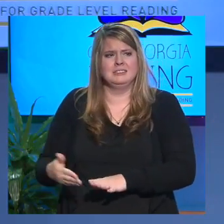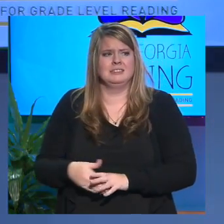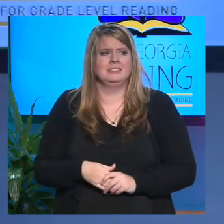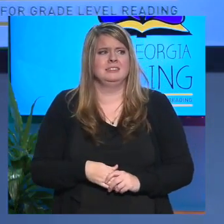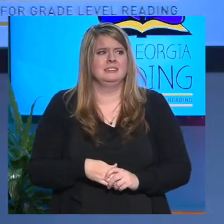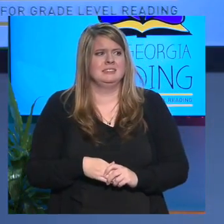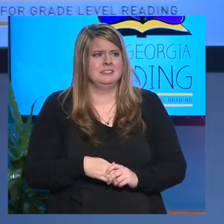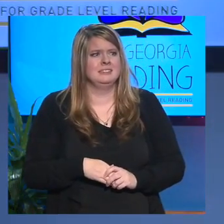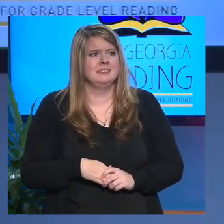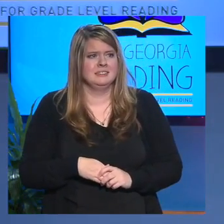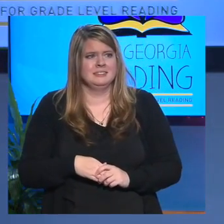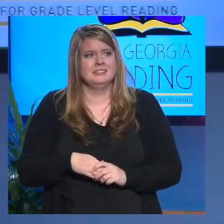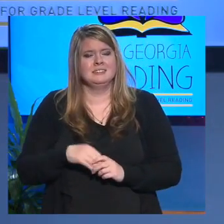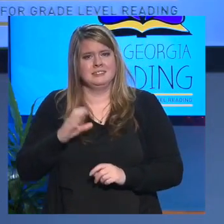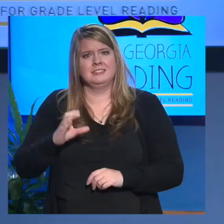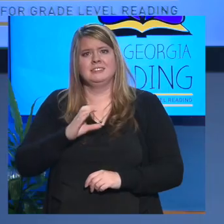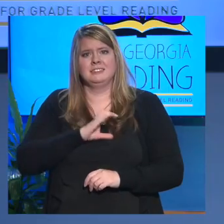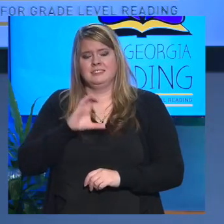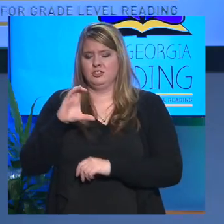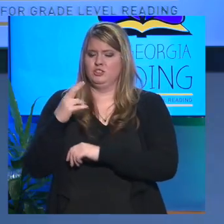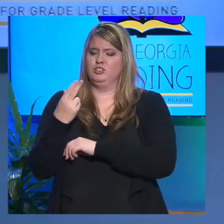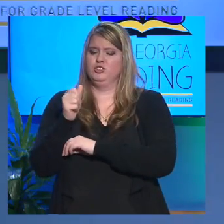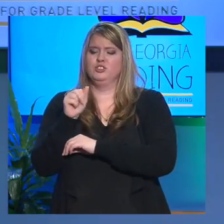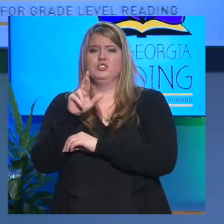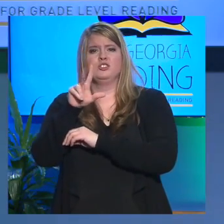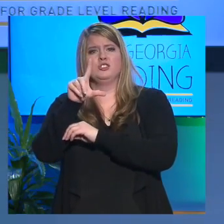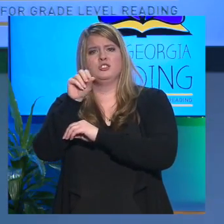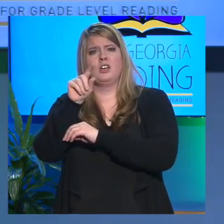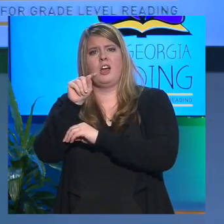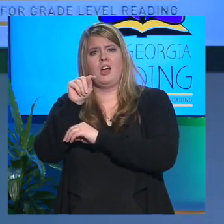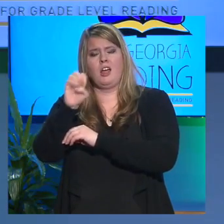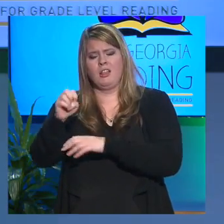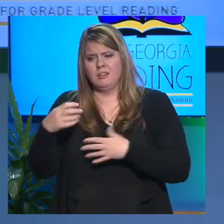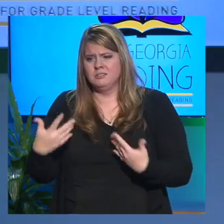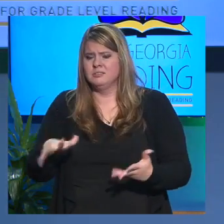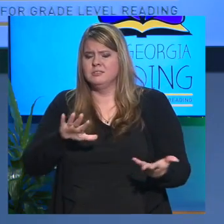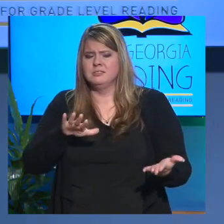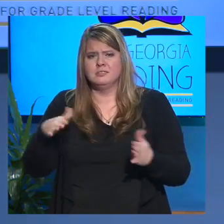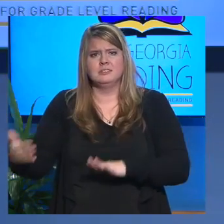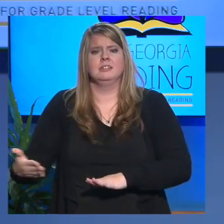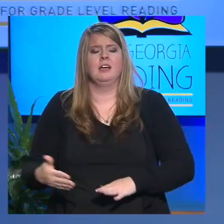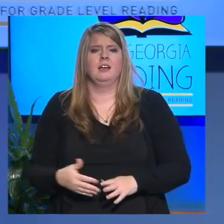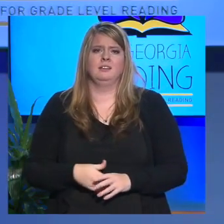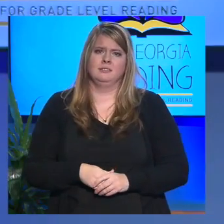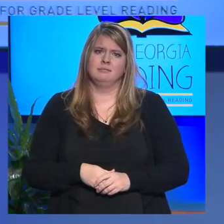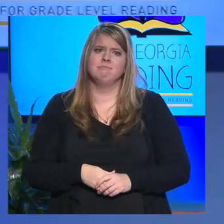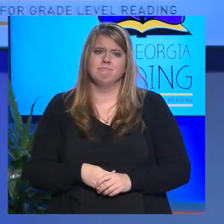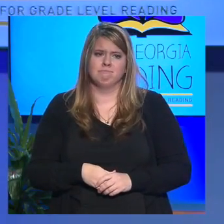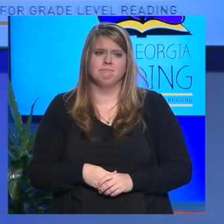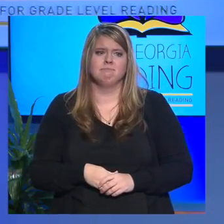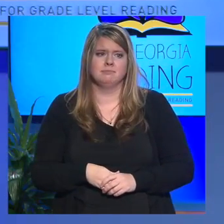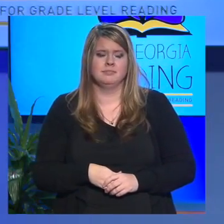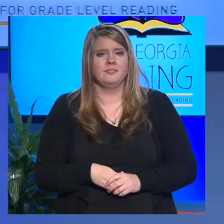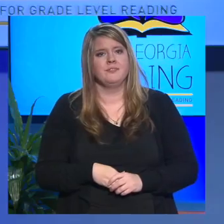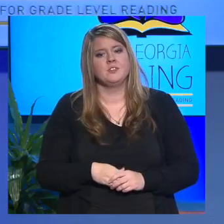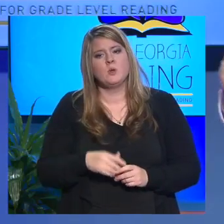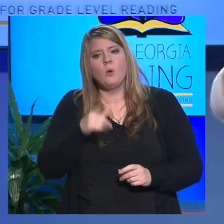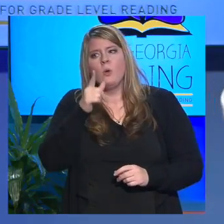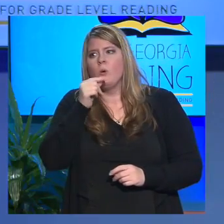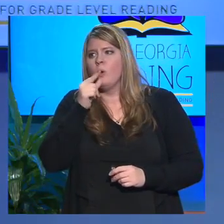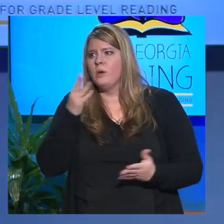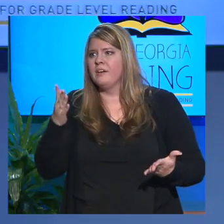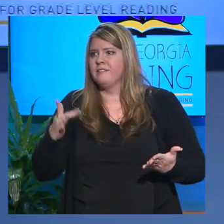Aha, I gotcha. Charlotte is dead. Did you hear it go all over the room? The who in here felt